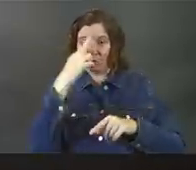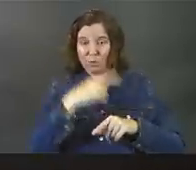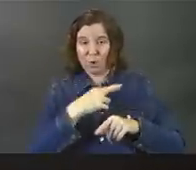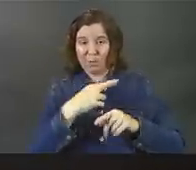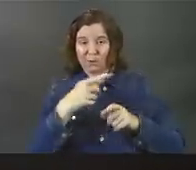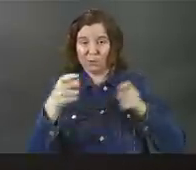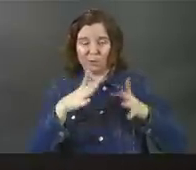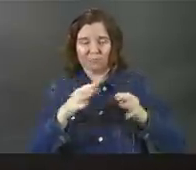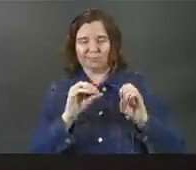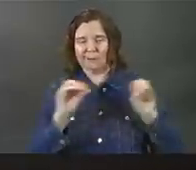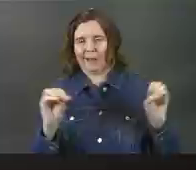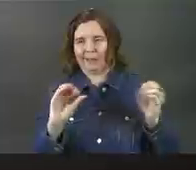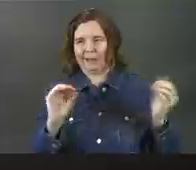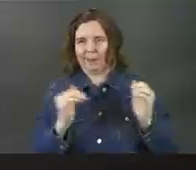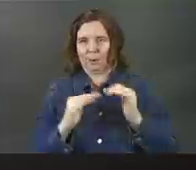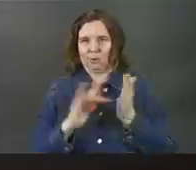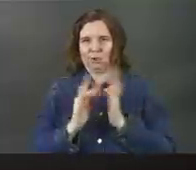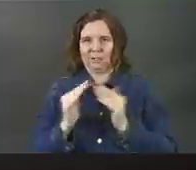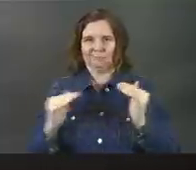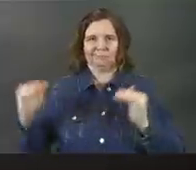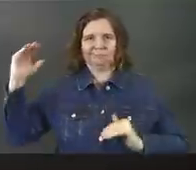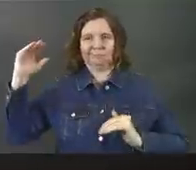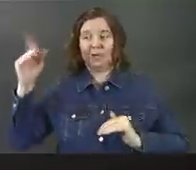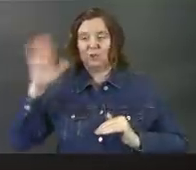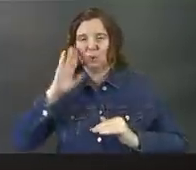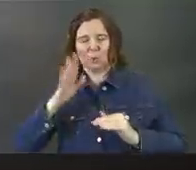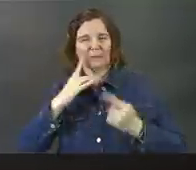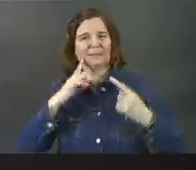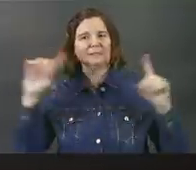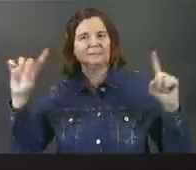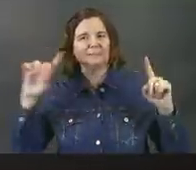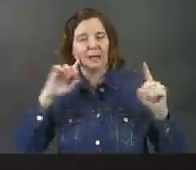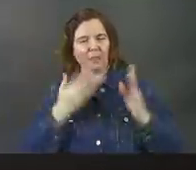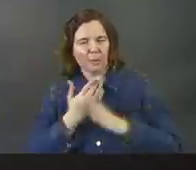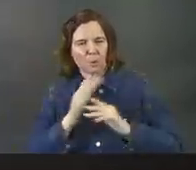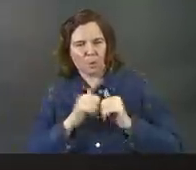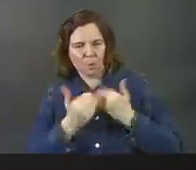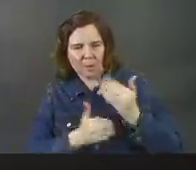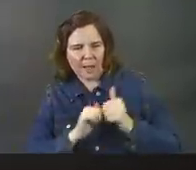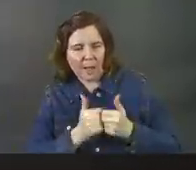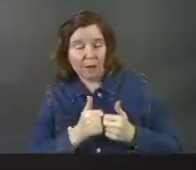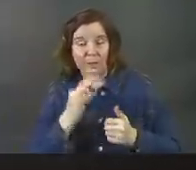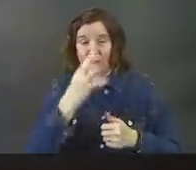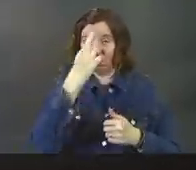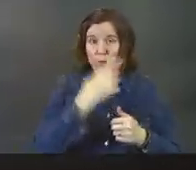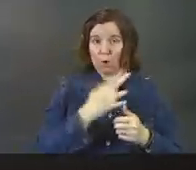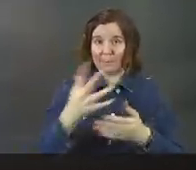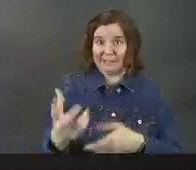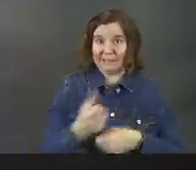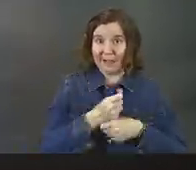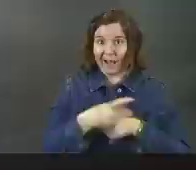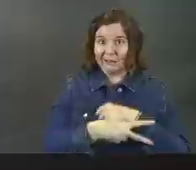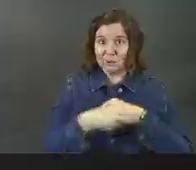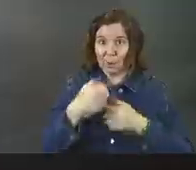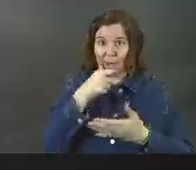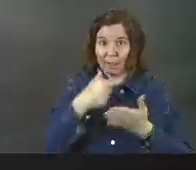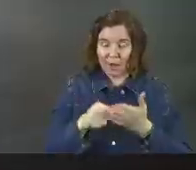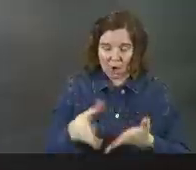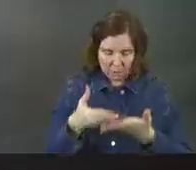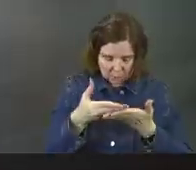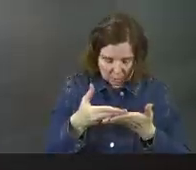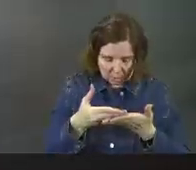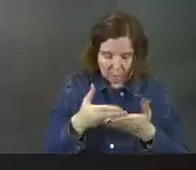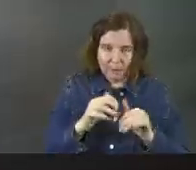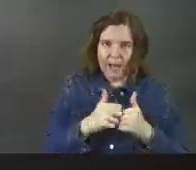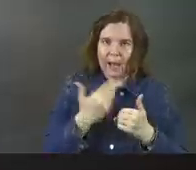Roman rulers are nothing compared to Jesus. And you're going to get through this, and here's how you're going to get through this. if the Romans intercepted that letter,